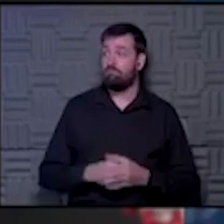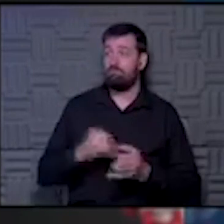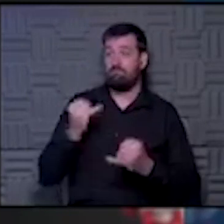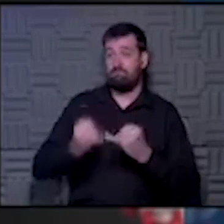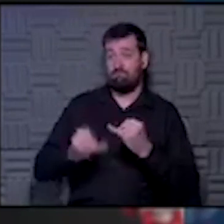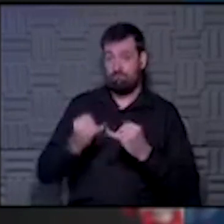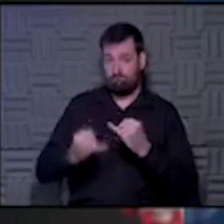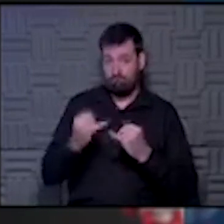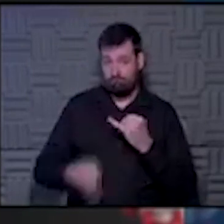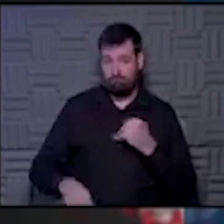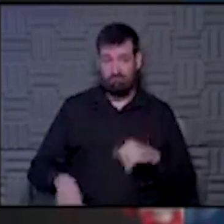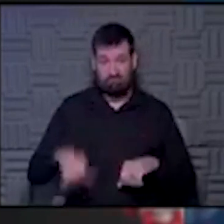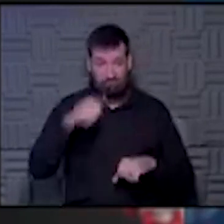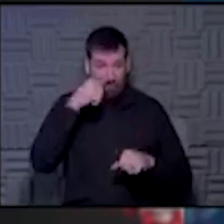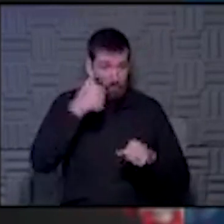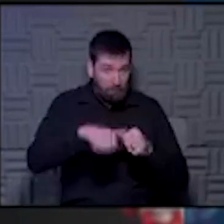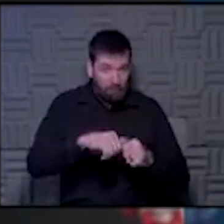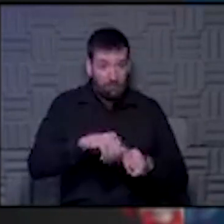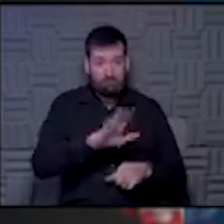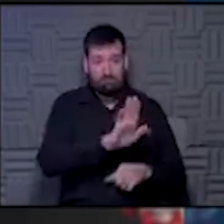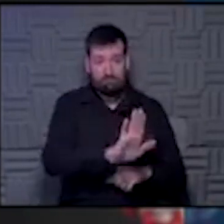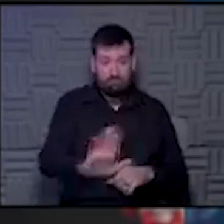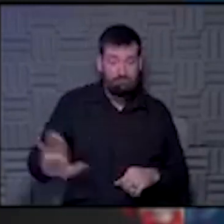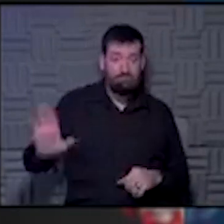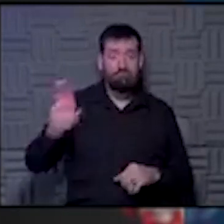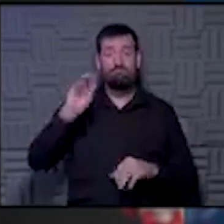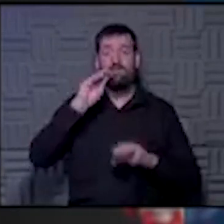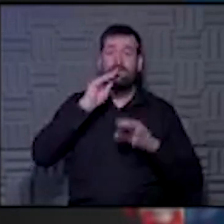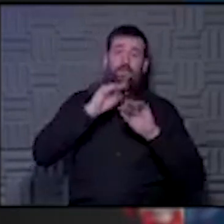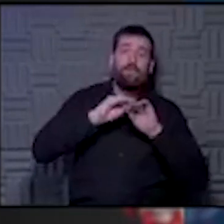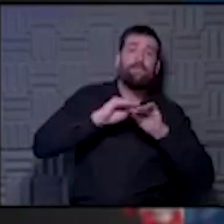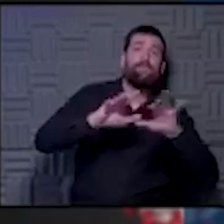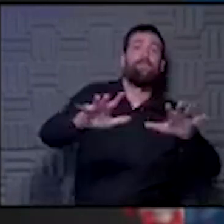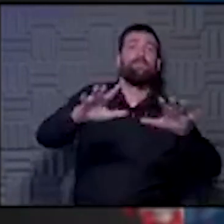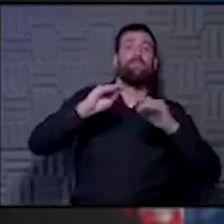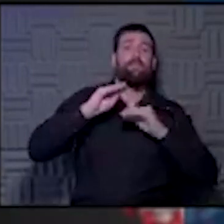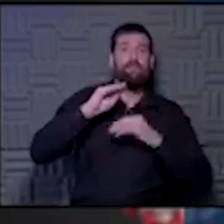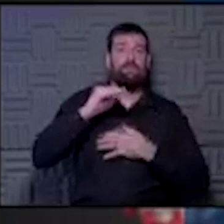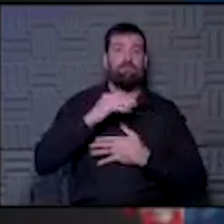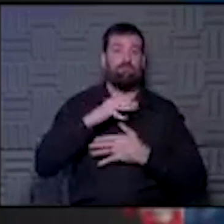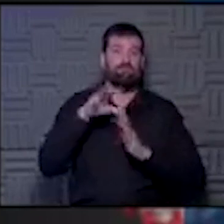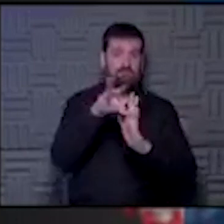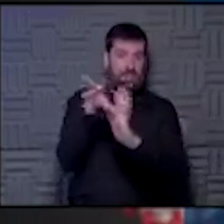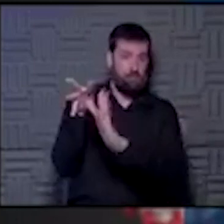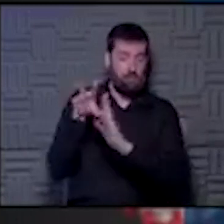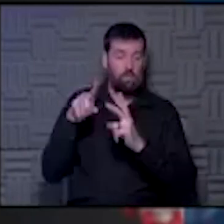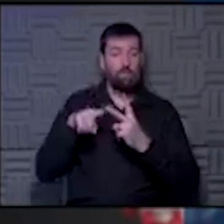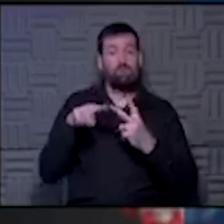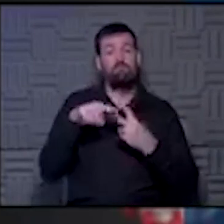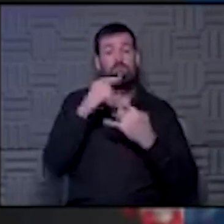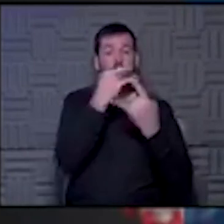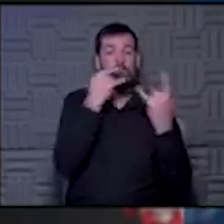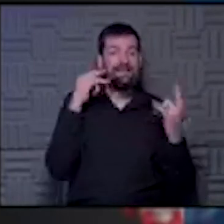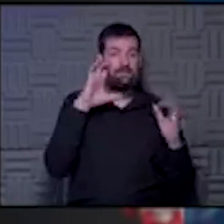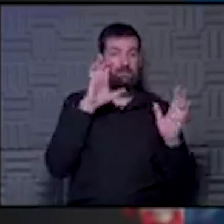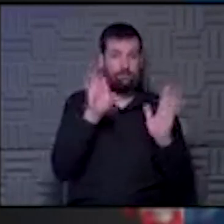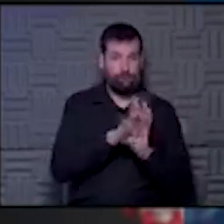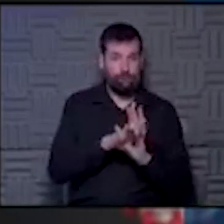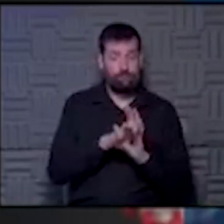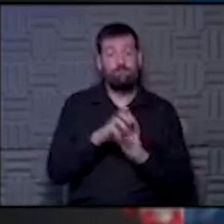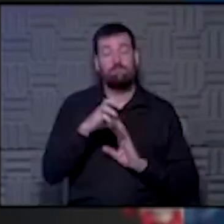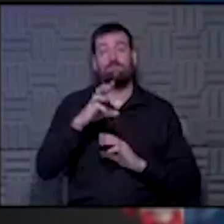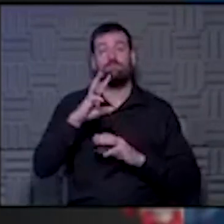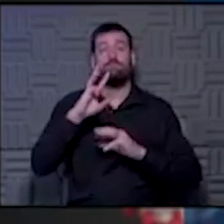Finally, remember to send us your breath cloud videos and mask photos. As the weather